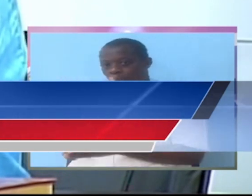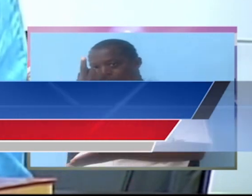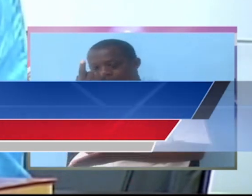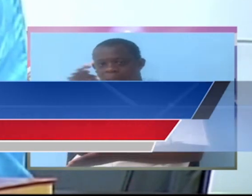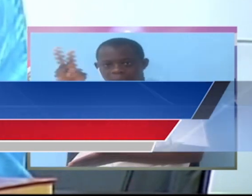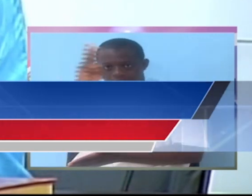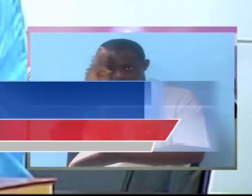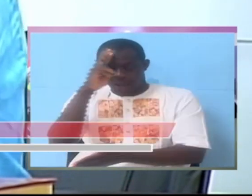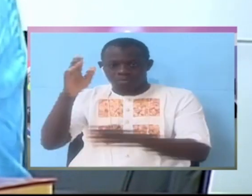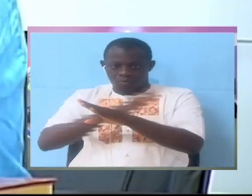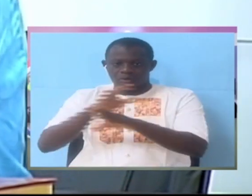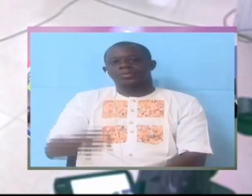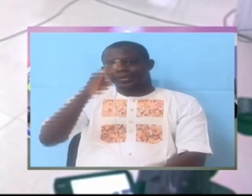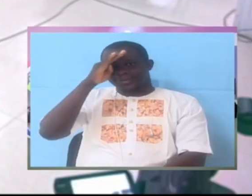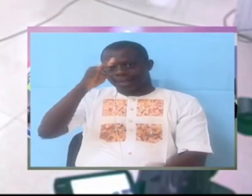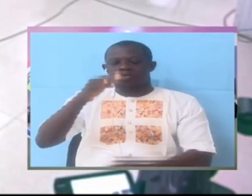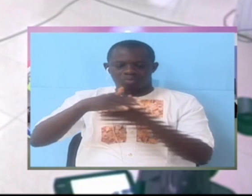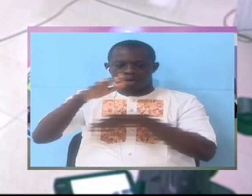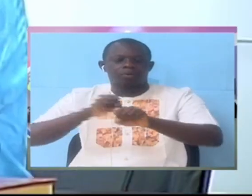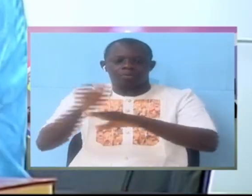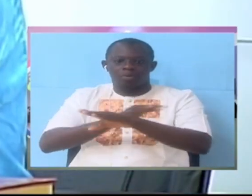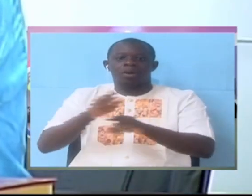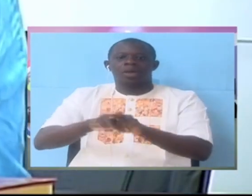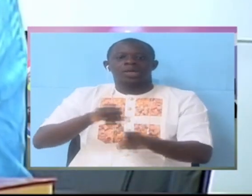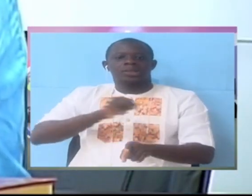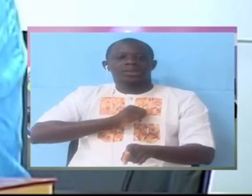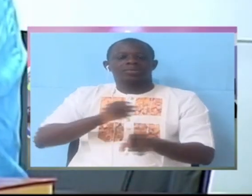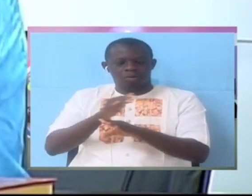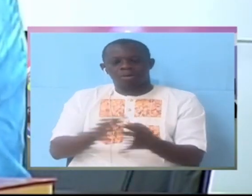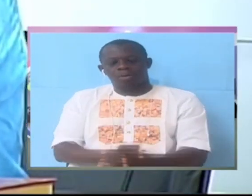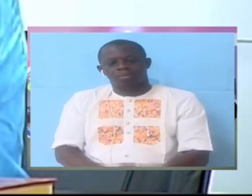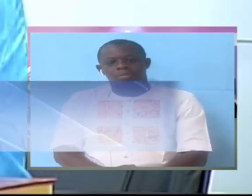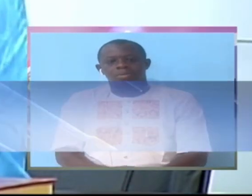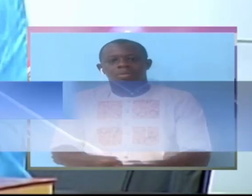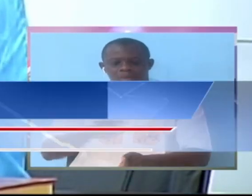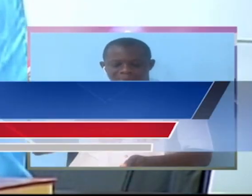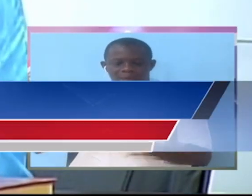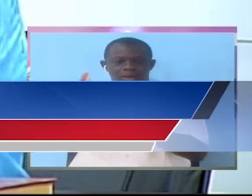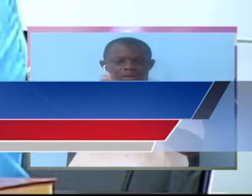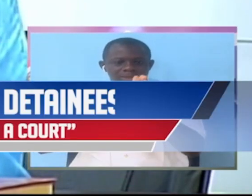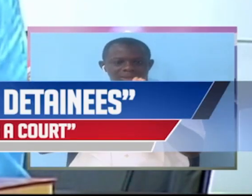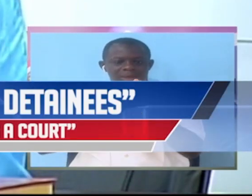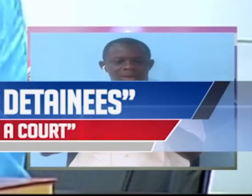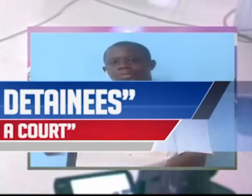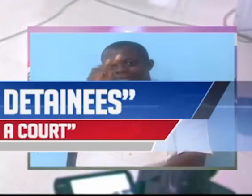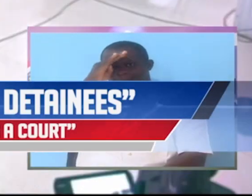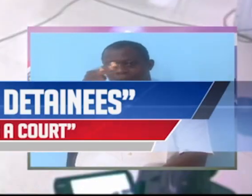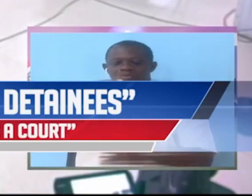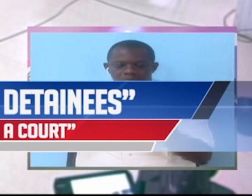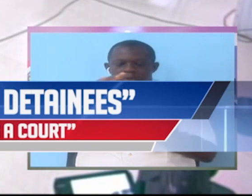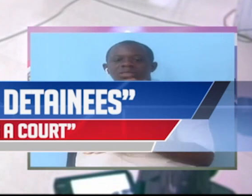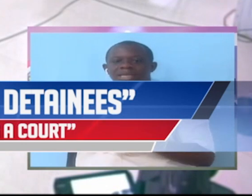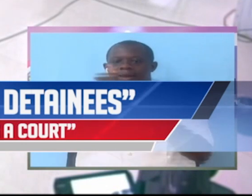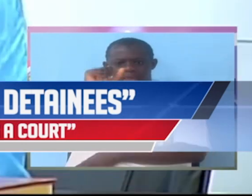was arrested with a motorcycle, and he said that particular motorcycle, I registered it at Bikama police station. I